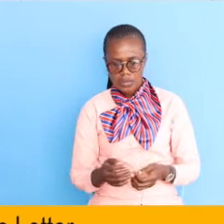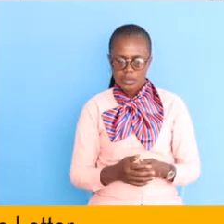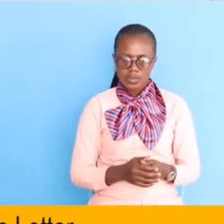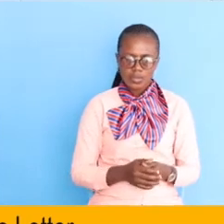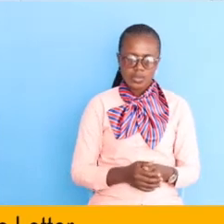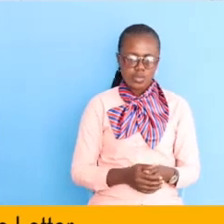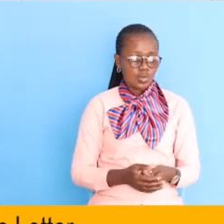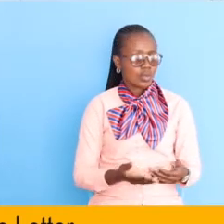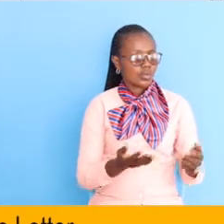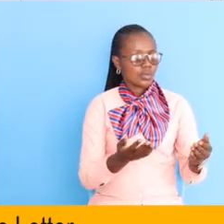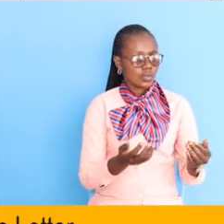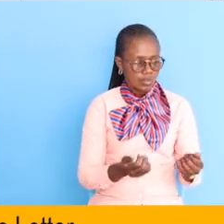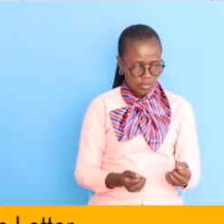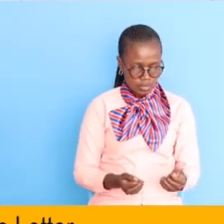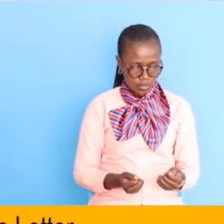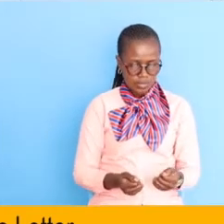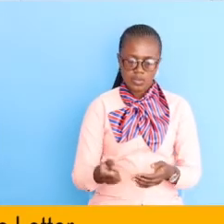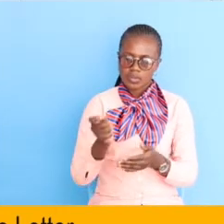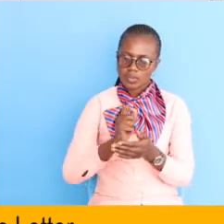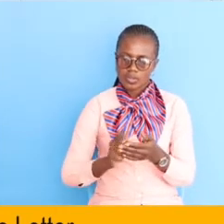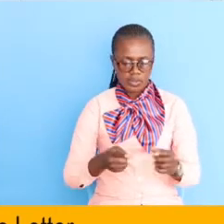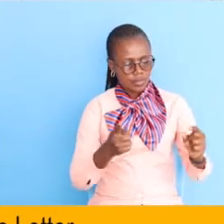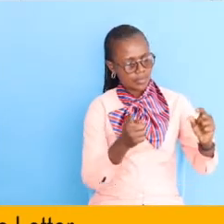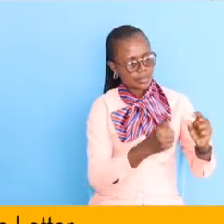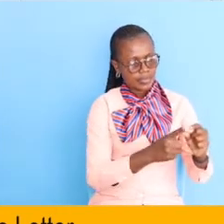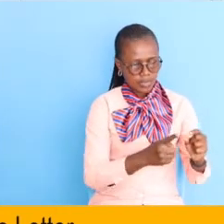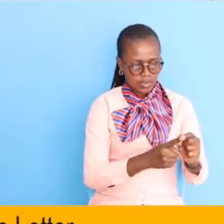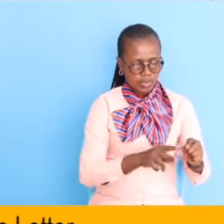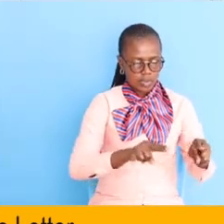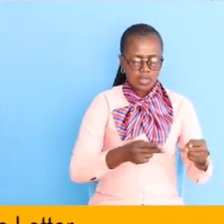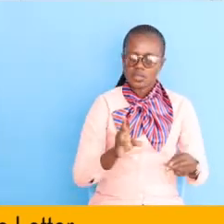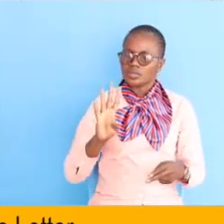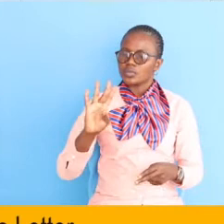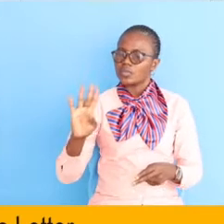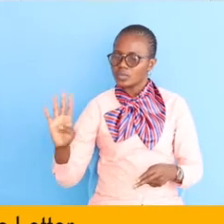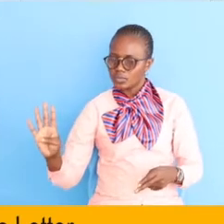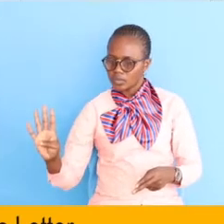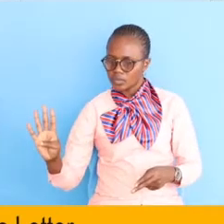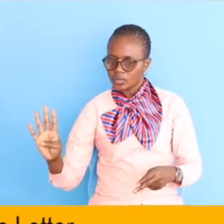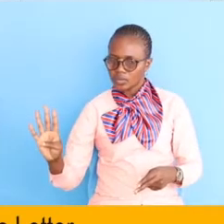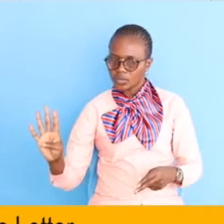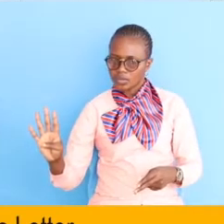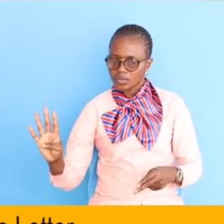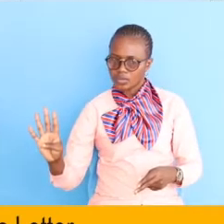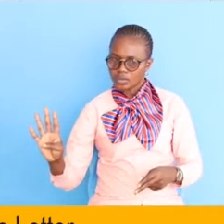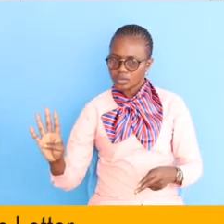words. So whichever way is accepted. How can we write it?